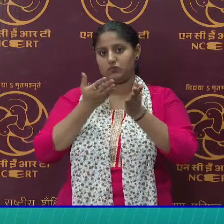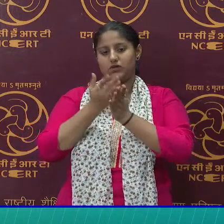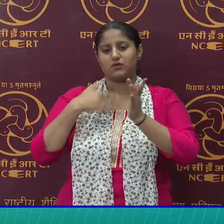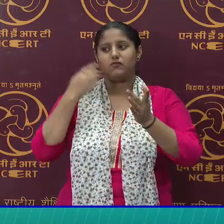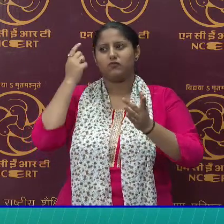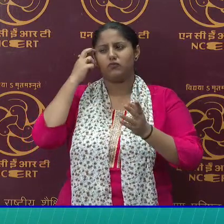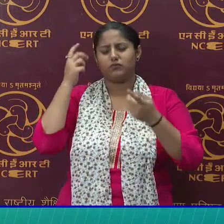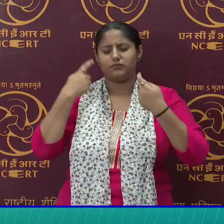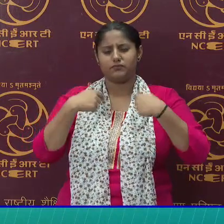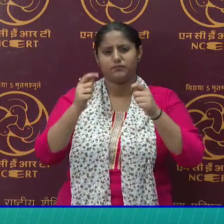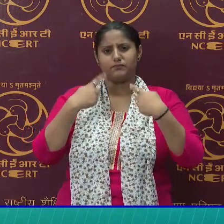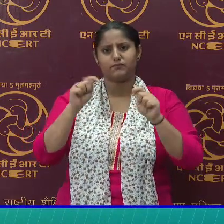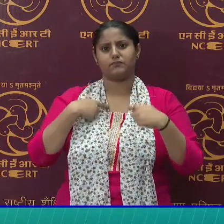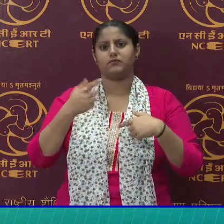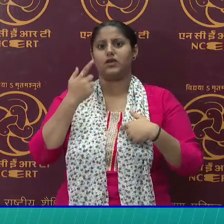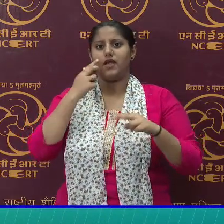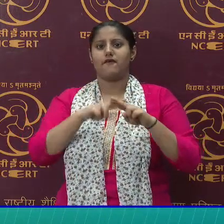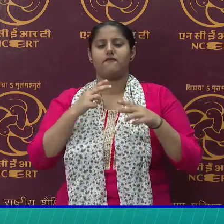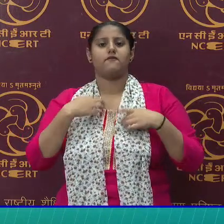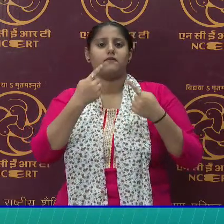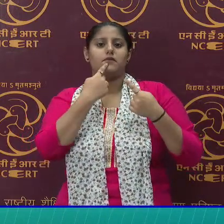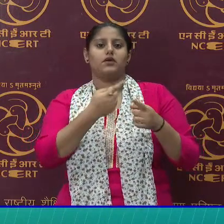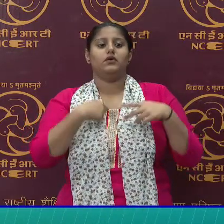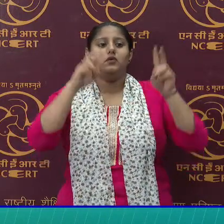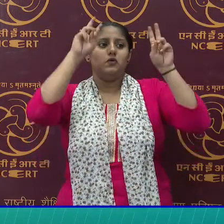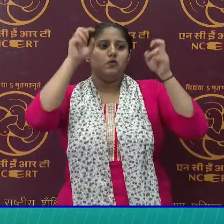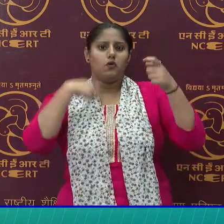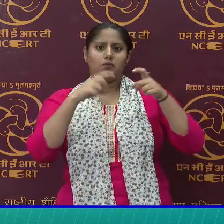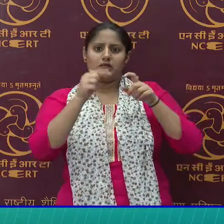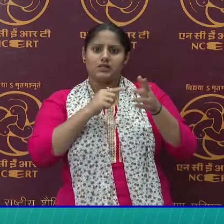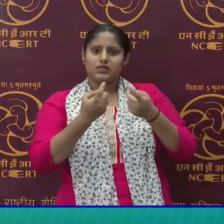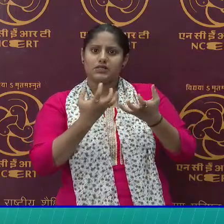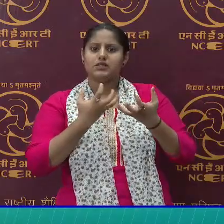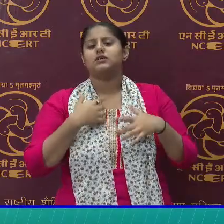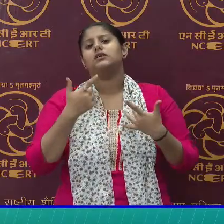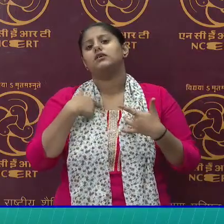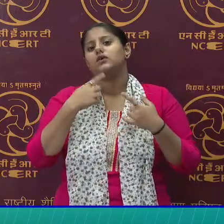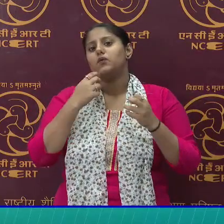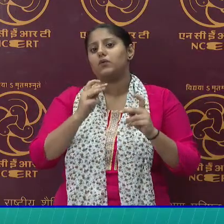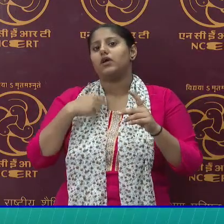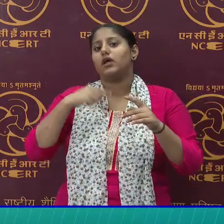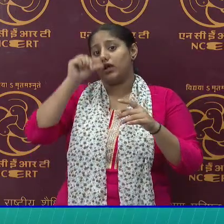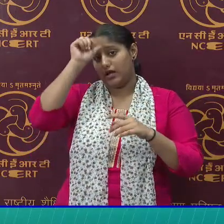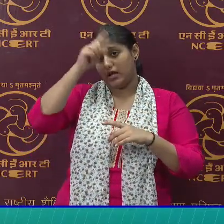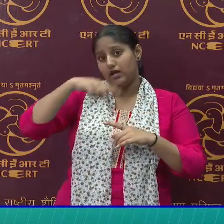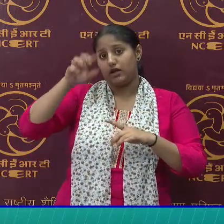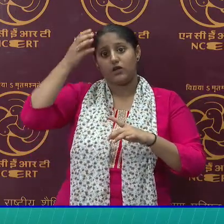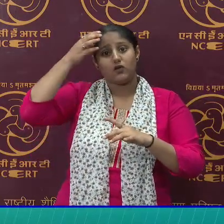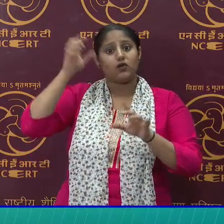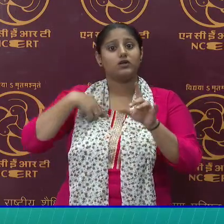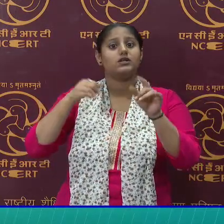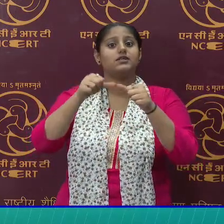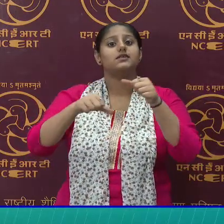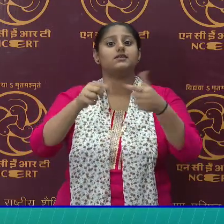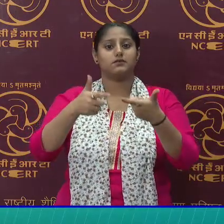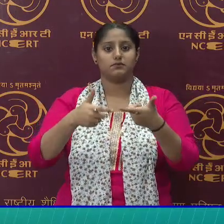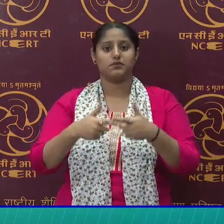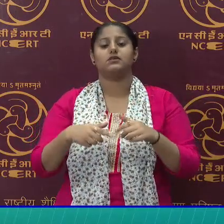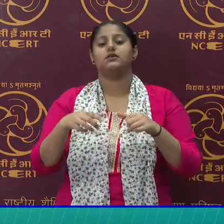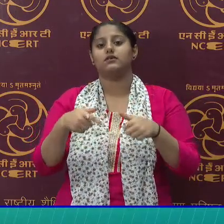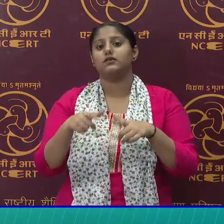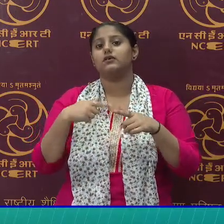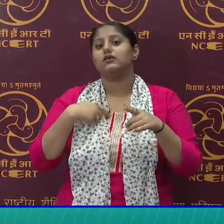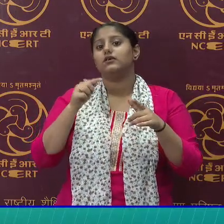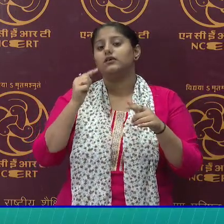to, if I may talk about content, then it tries to include Indian knowledge systems in terms